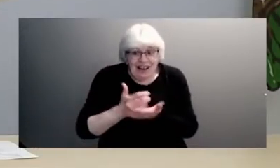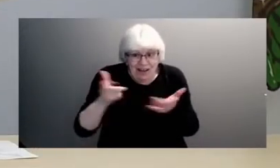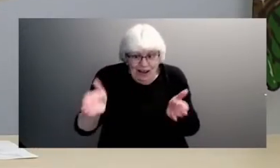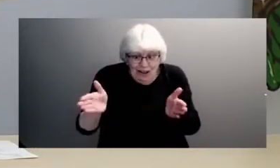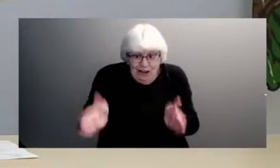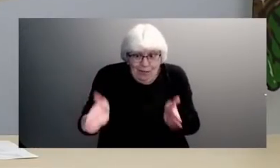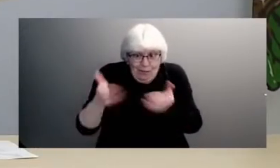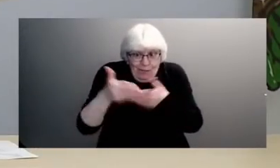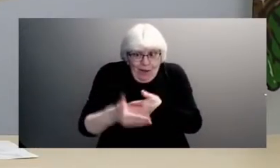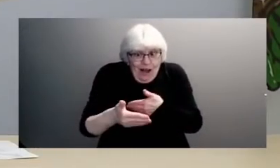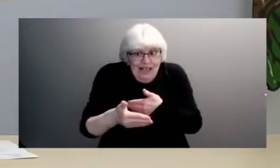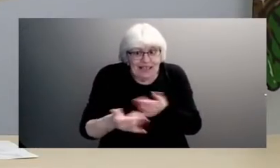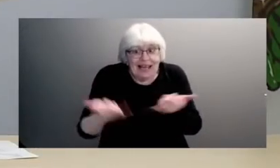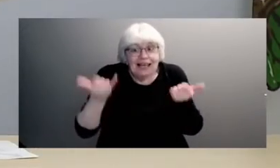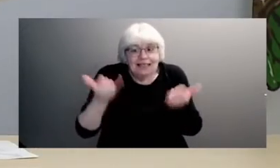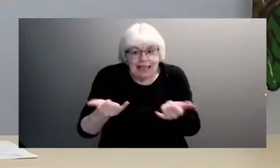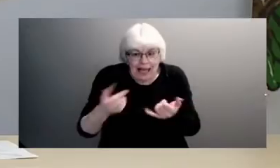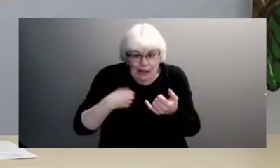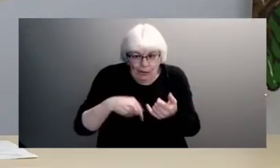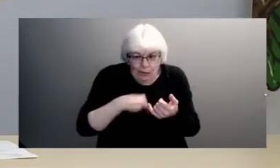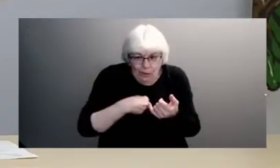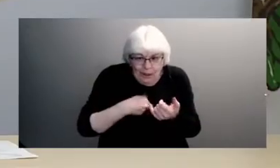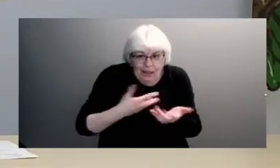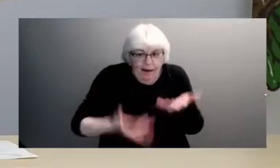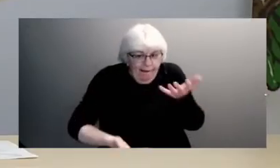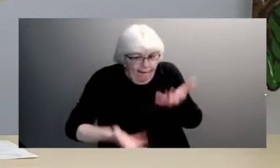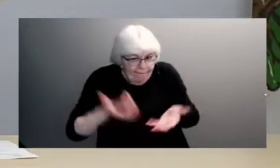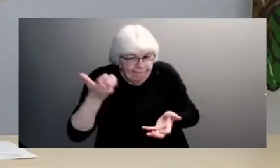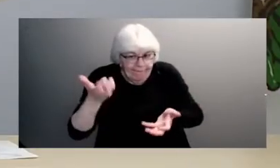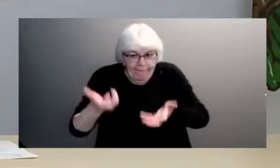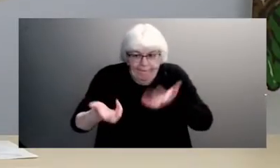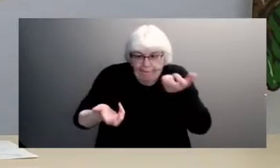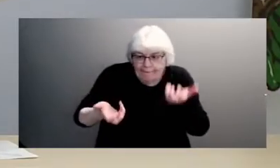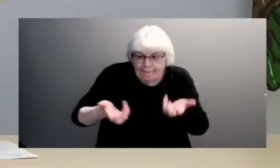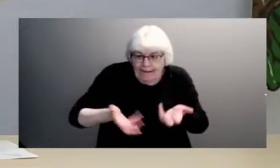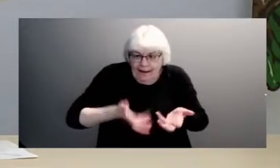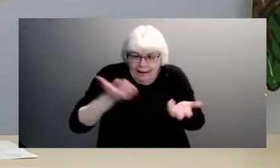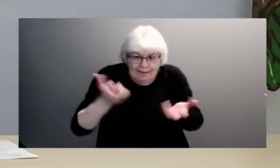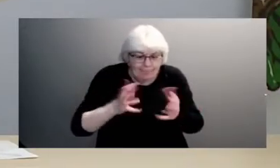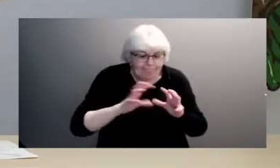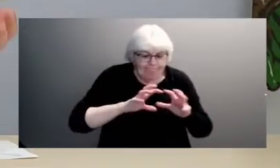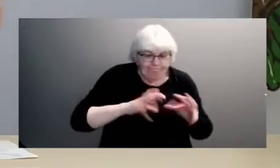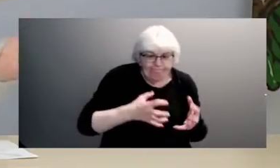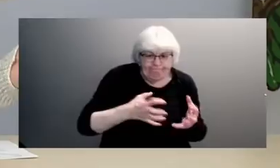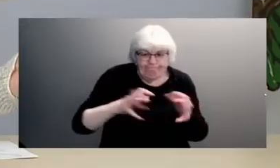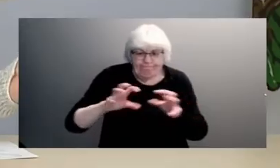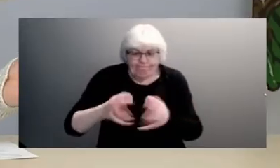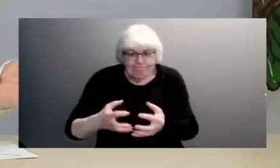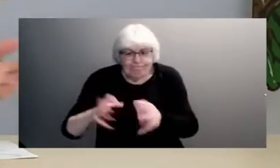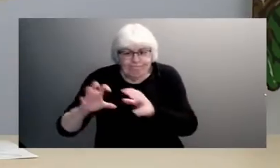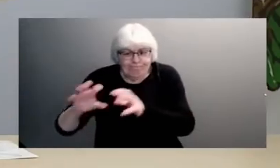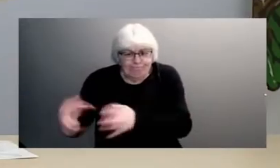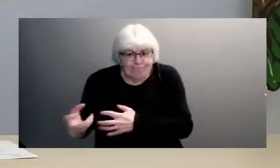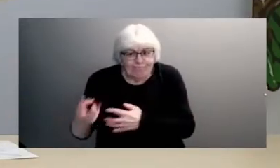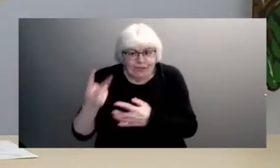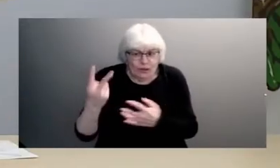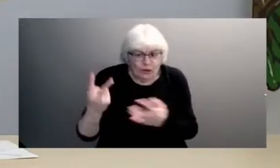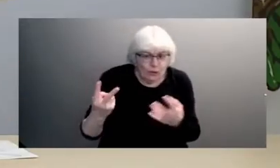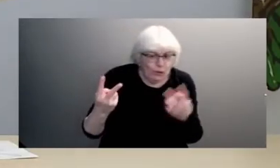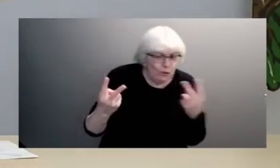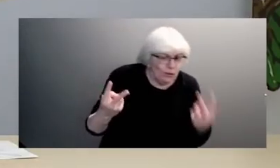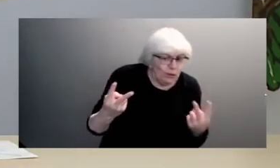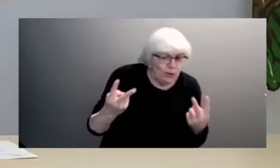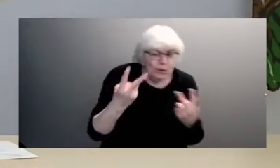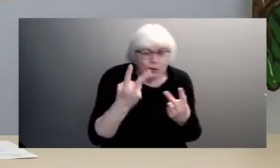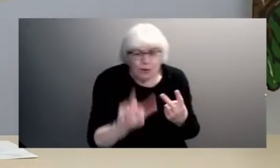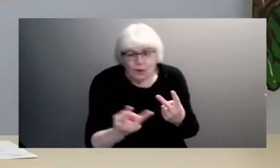that they're because we can't give. If we give 25 to each person, then we won't have enough to